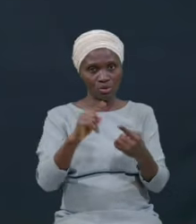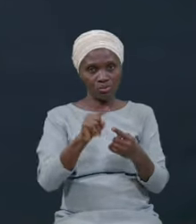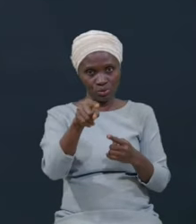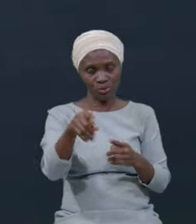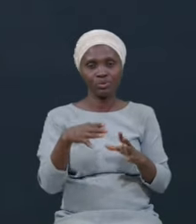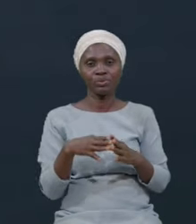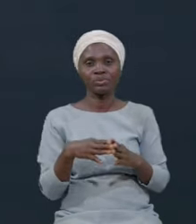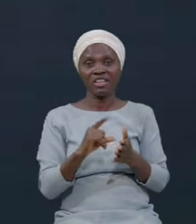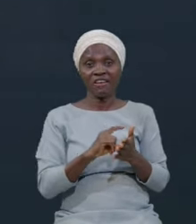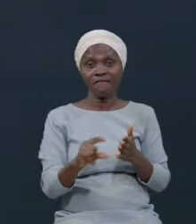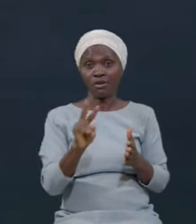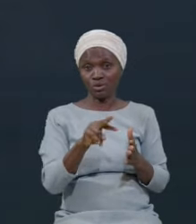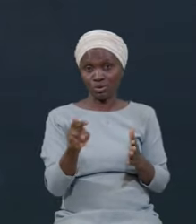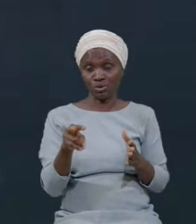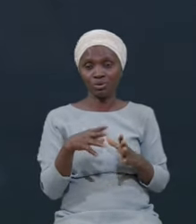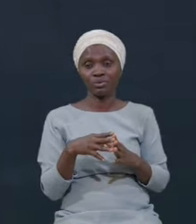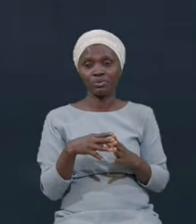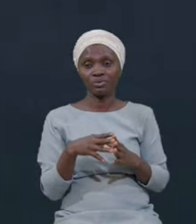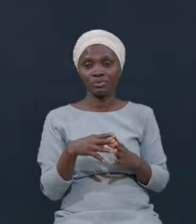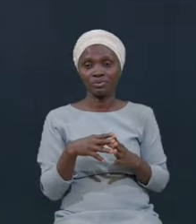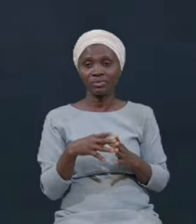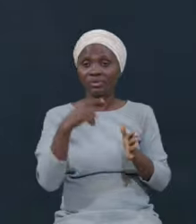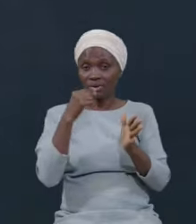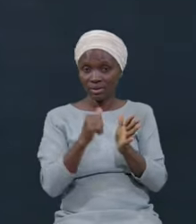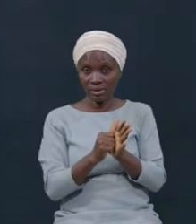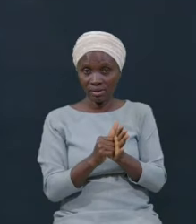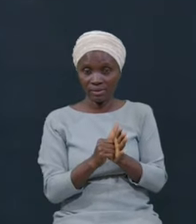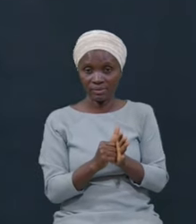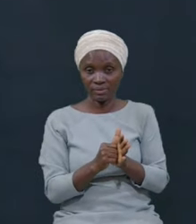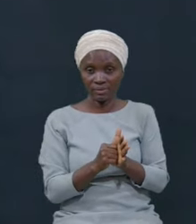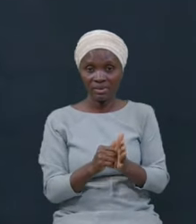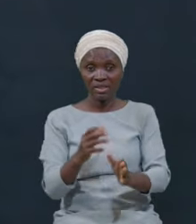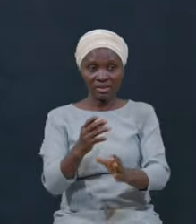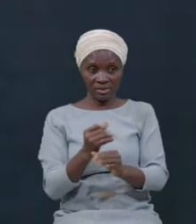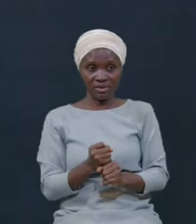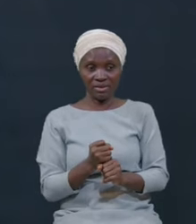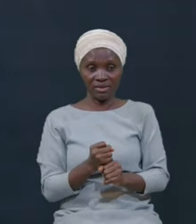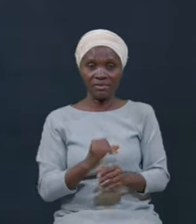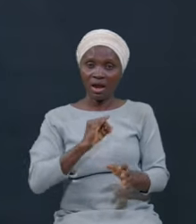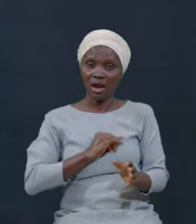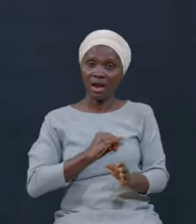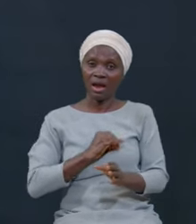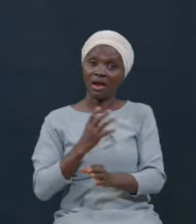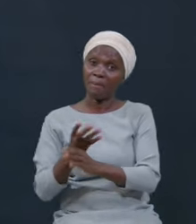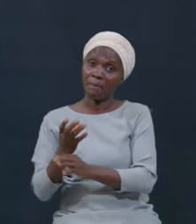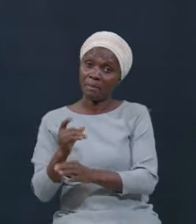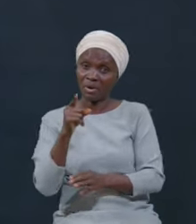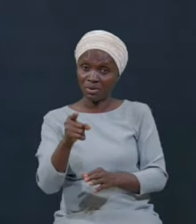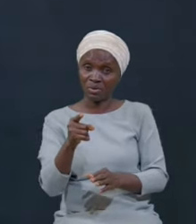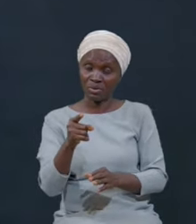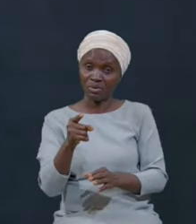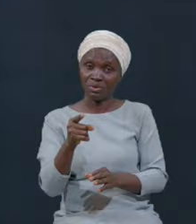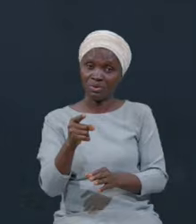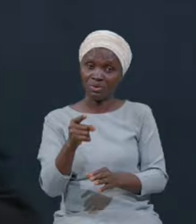verse 22, it says, receive, I pray thee, the law from